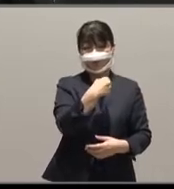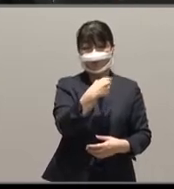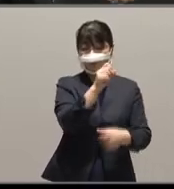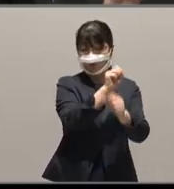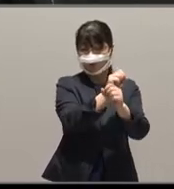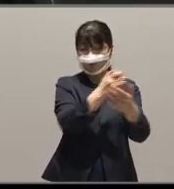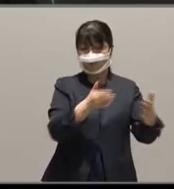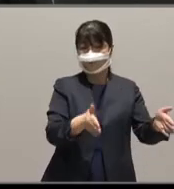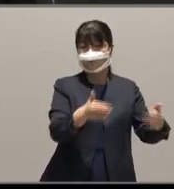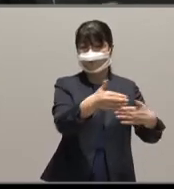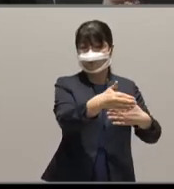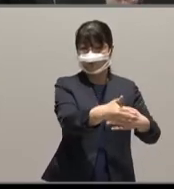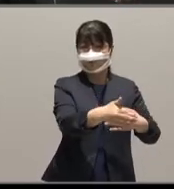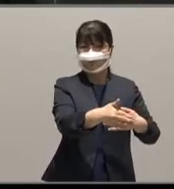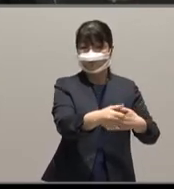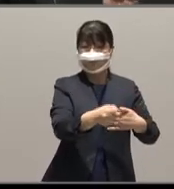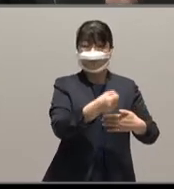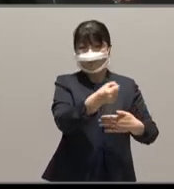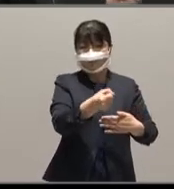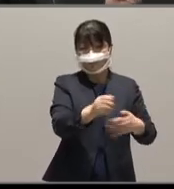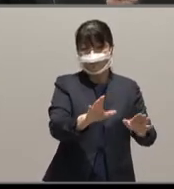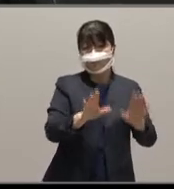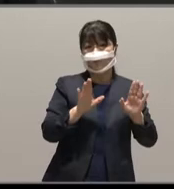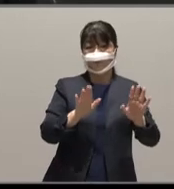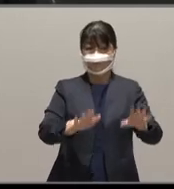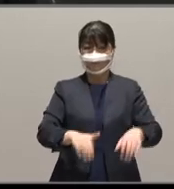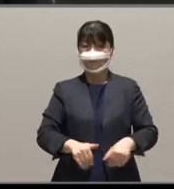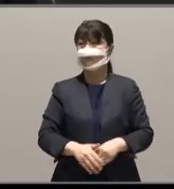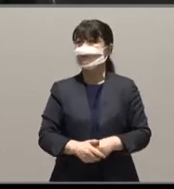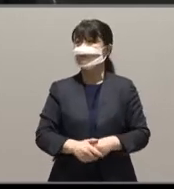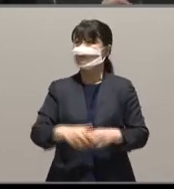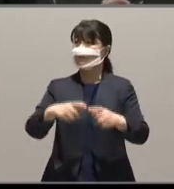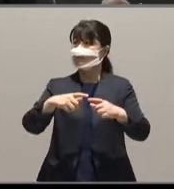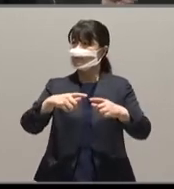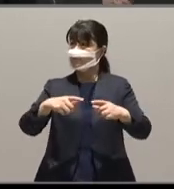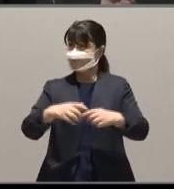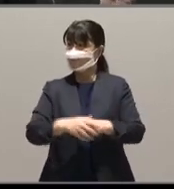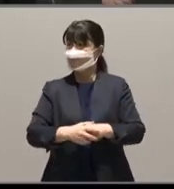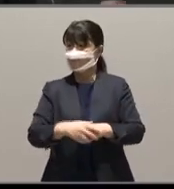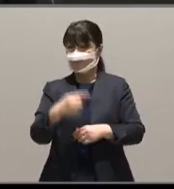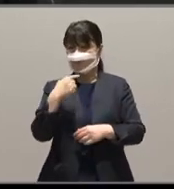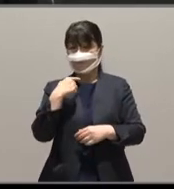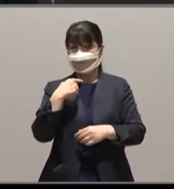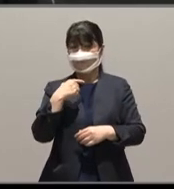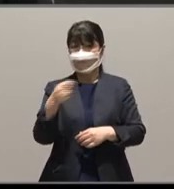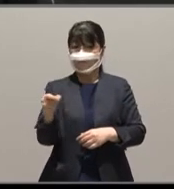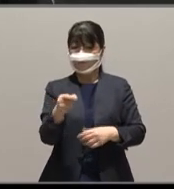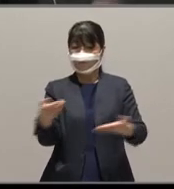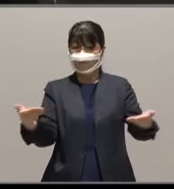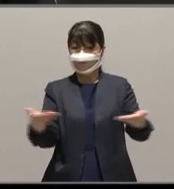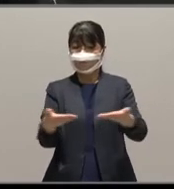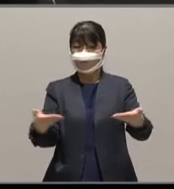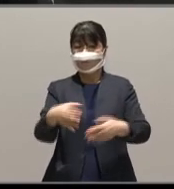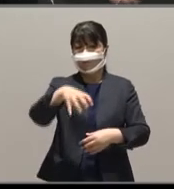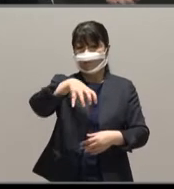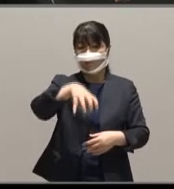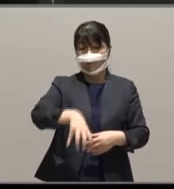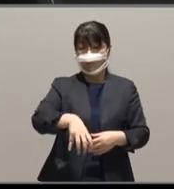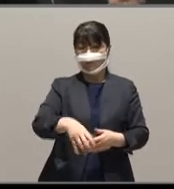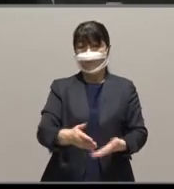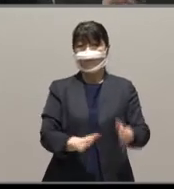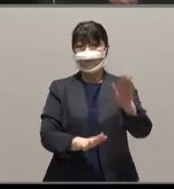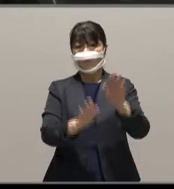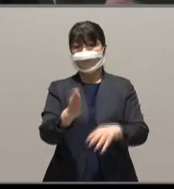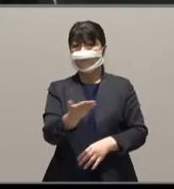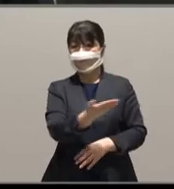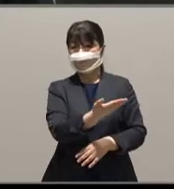reported, and this is my research office and another interview. And he looked, they